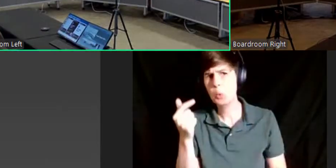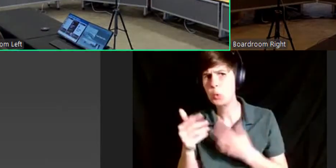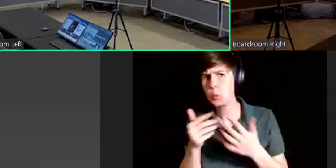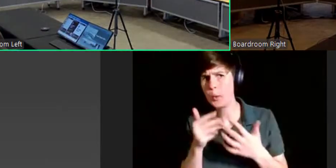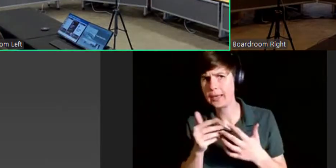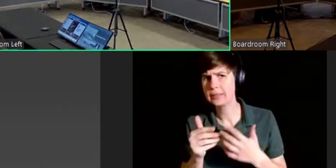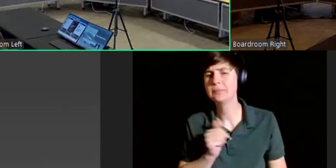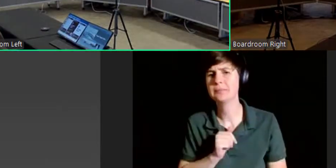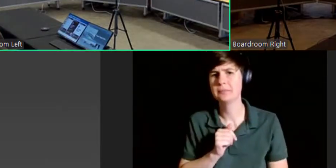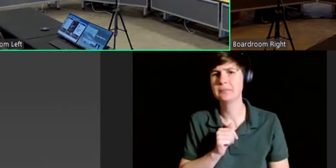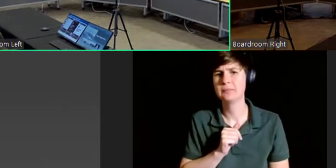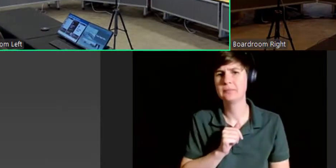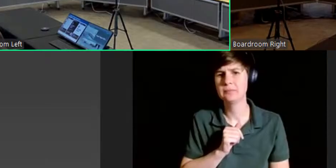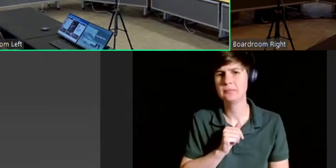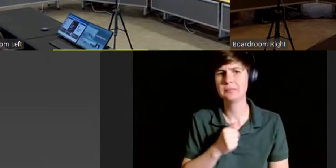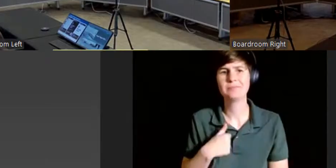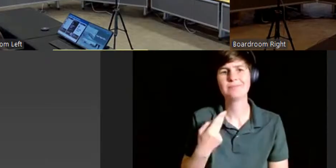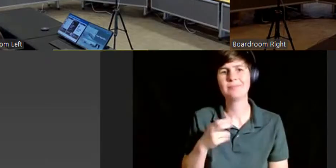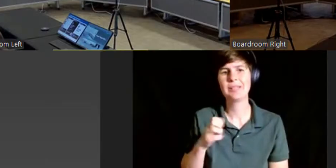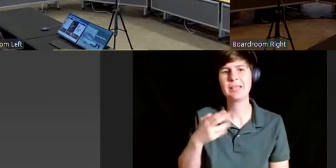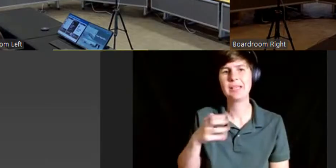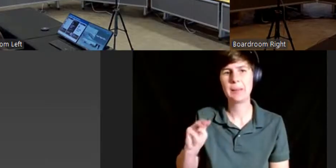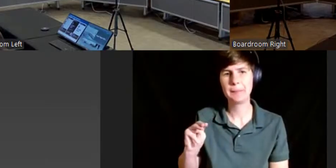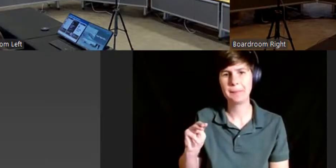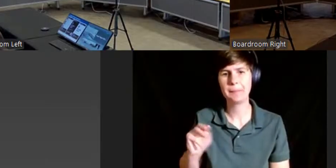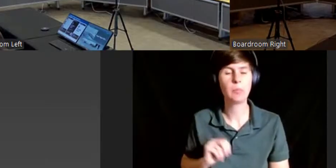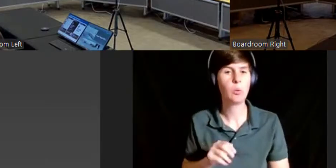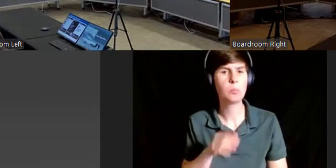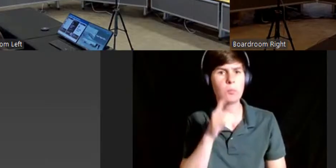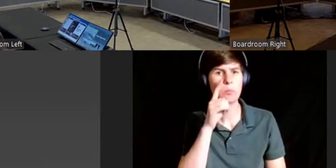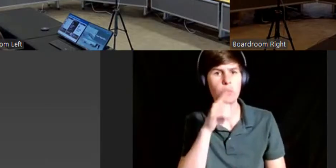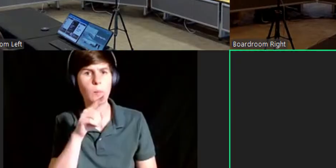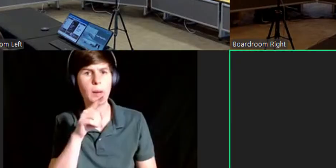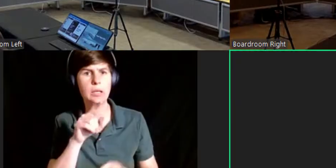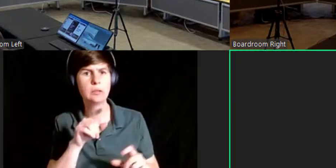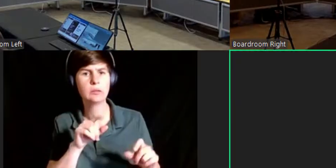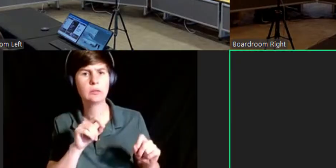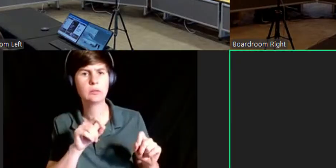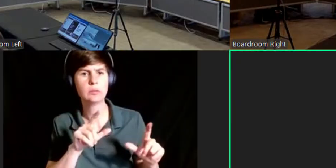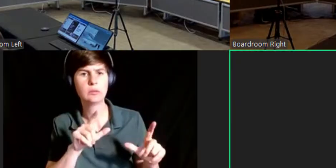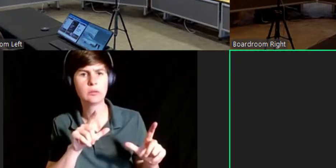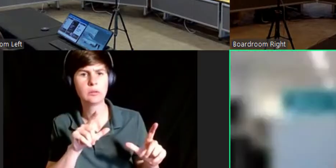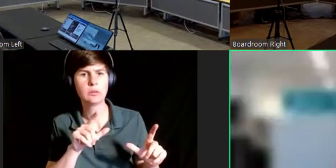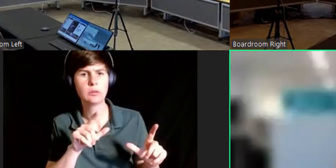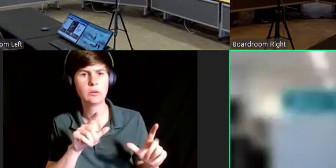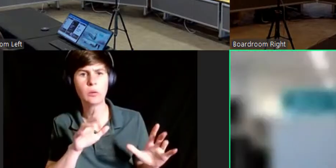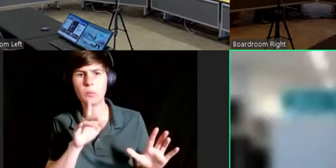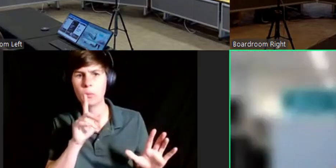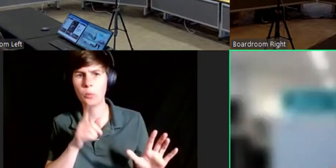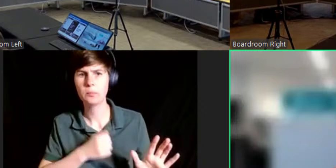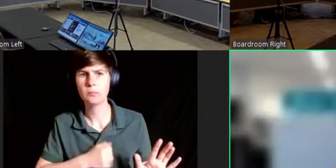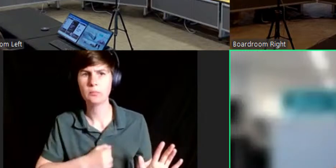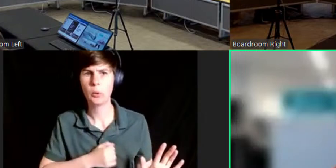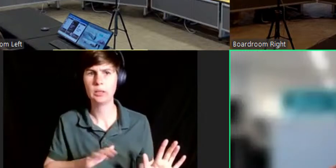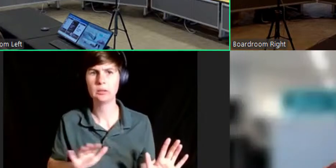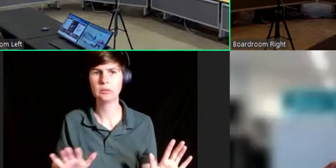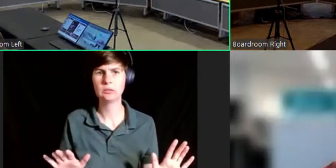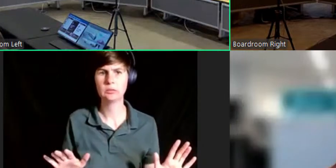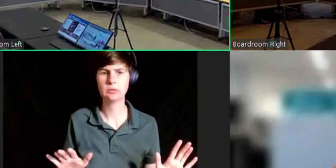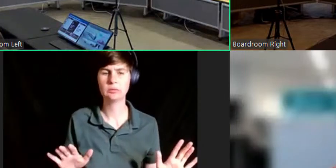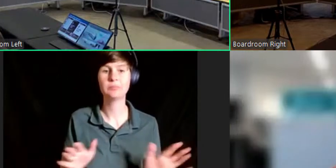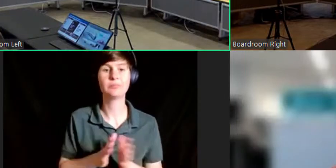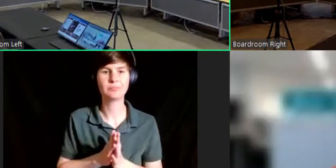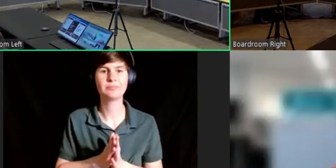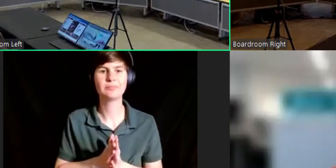can't see you on screen. My apologies. Oh. My camera was turned off. Thank